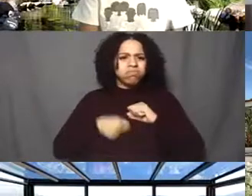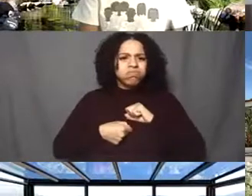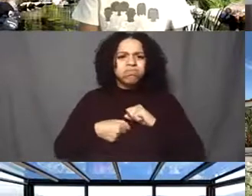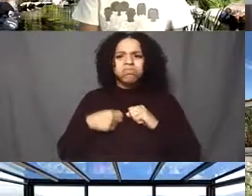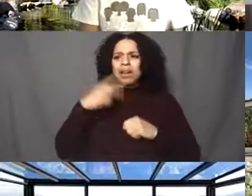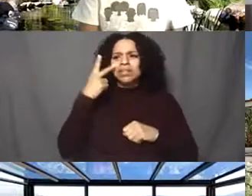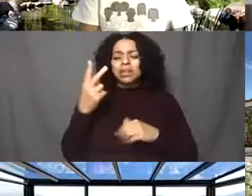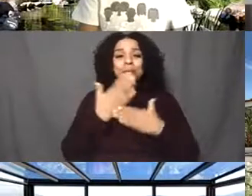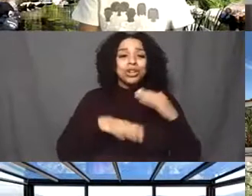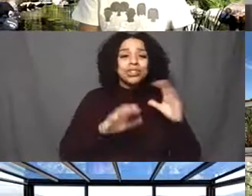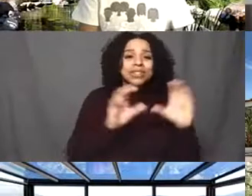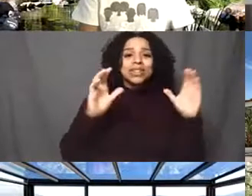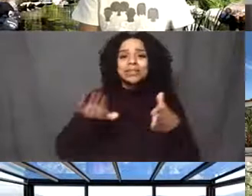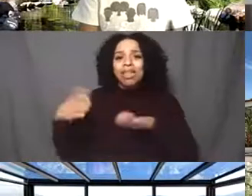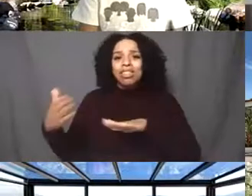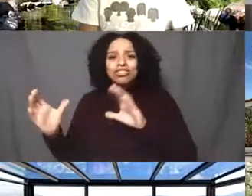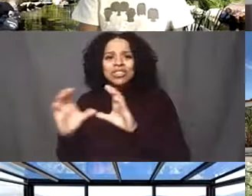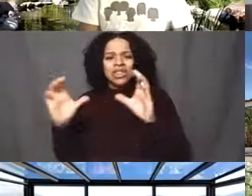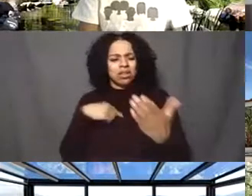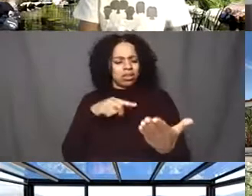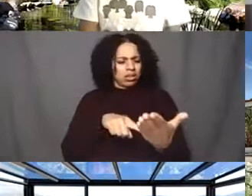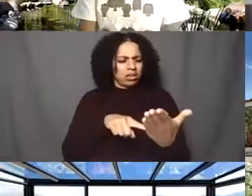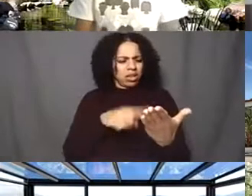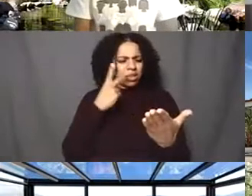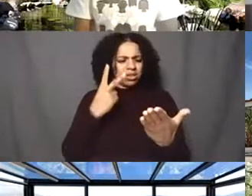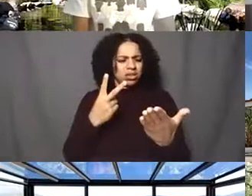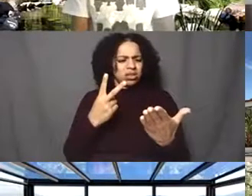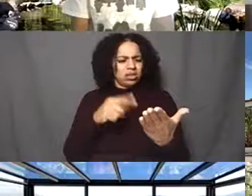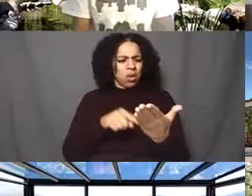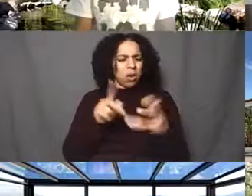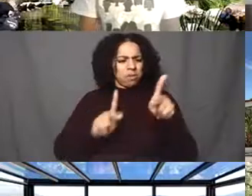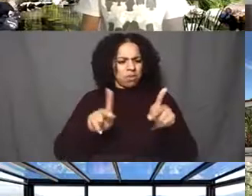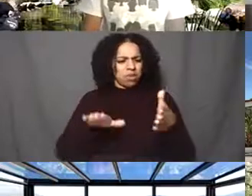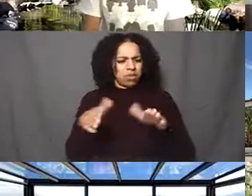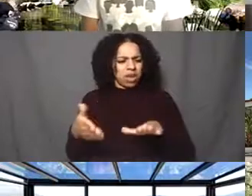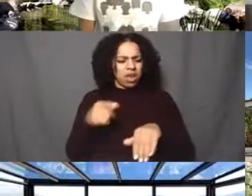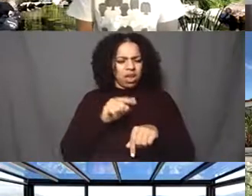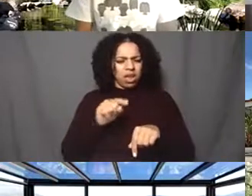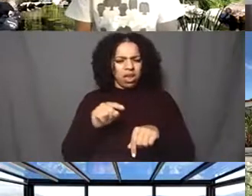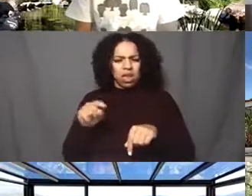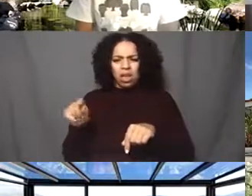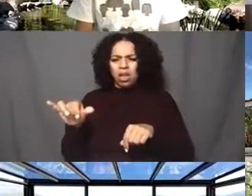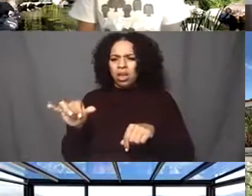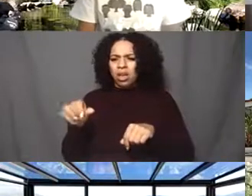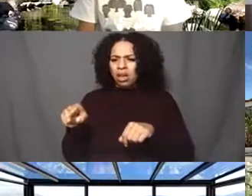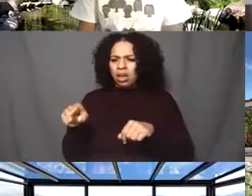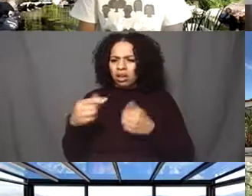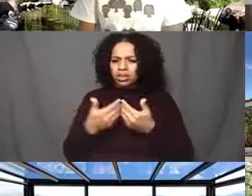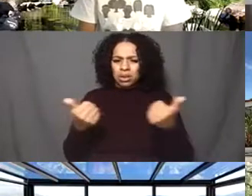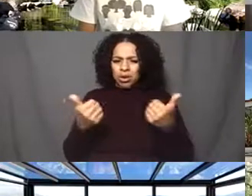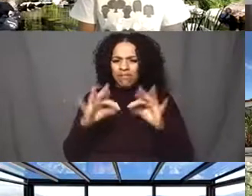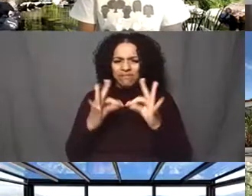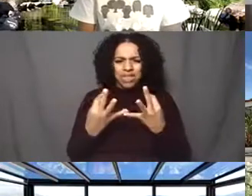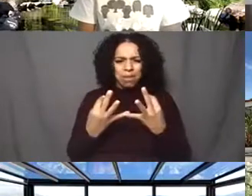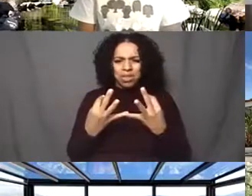and seeing how people died, where they were when they died, if they were separated from their family, things like that, that it would bring